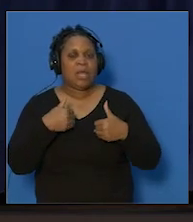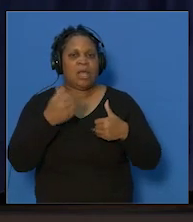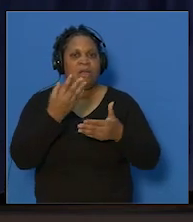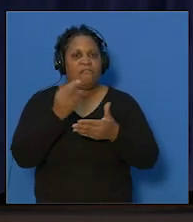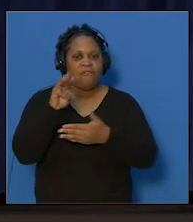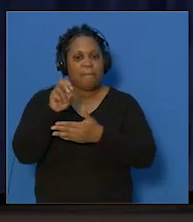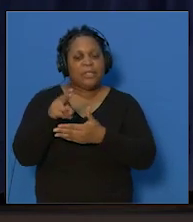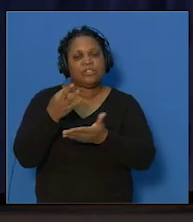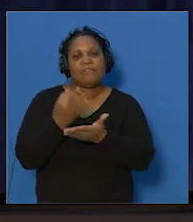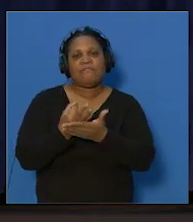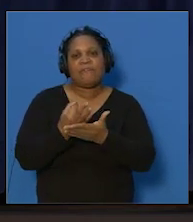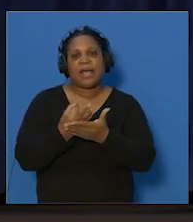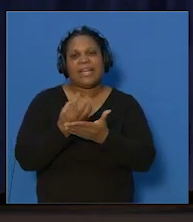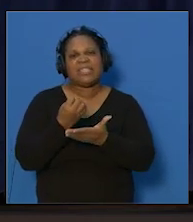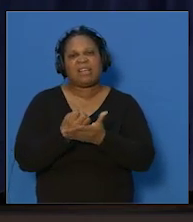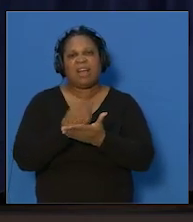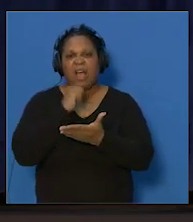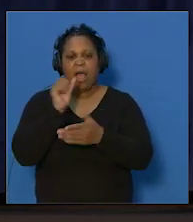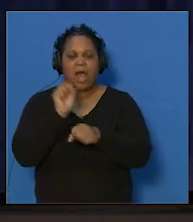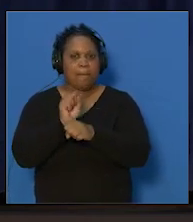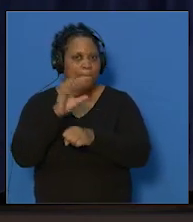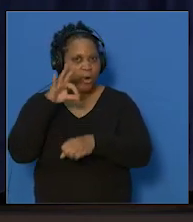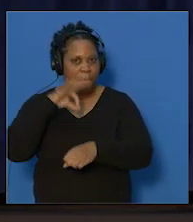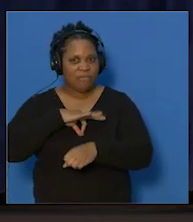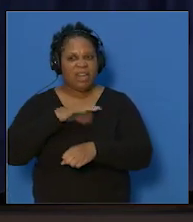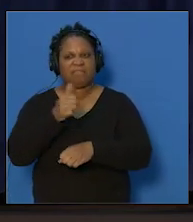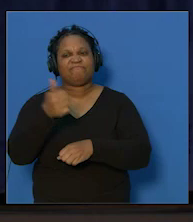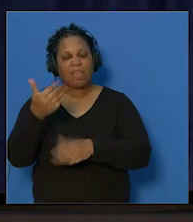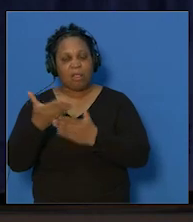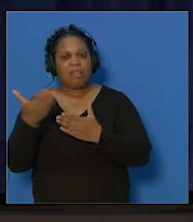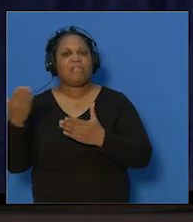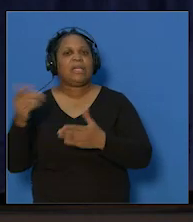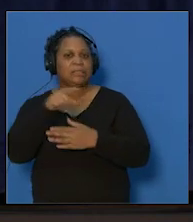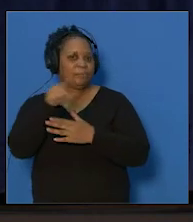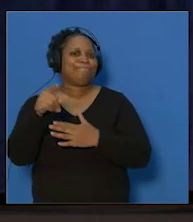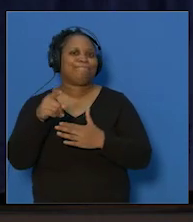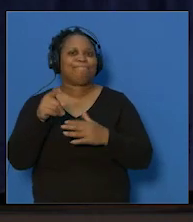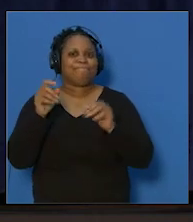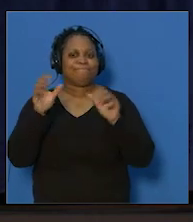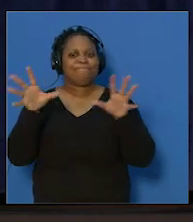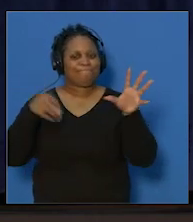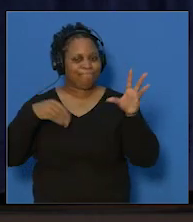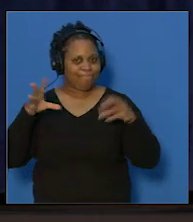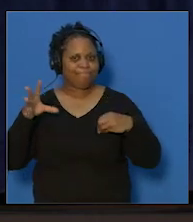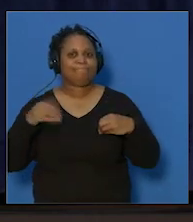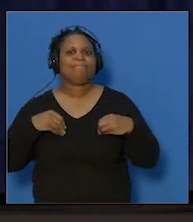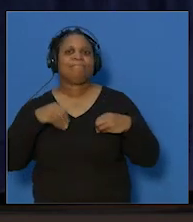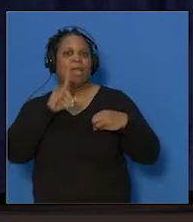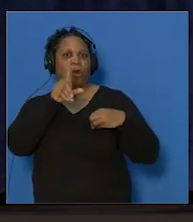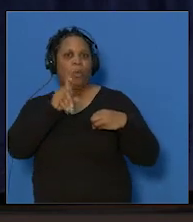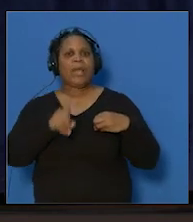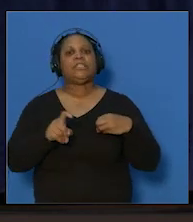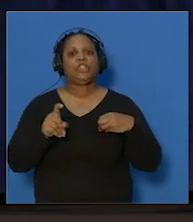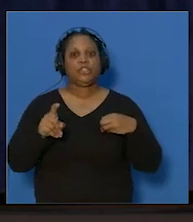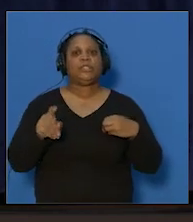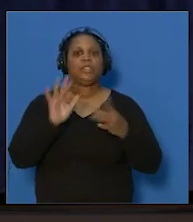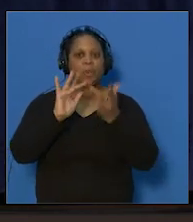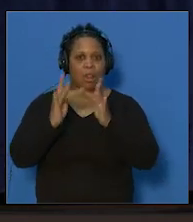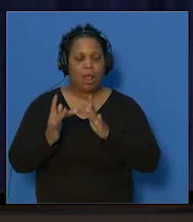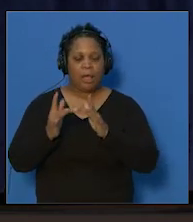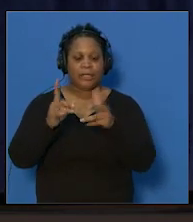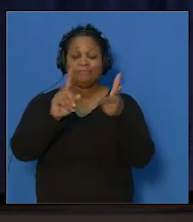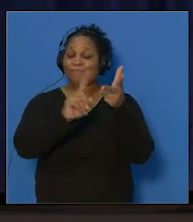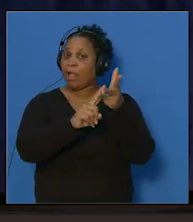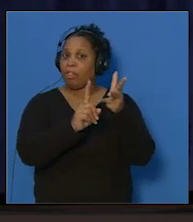the economy, unemployment benefit, and other things, and he will be available to take your questions and comments online. Third, I